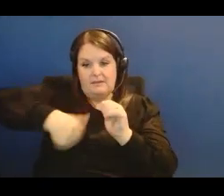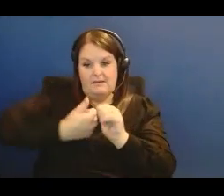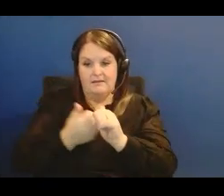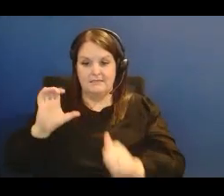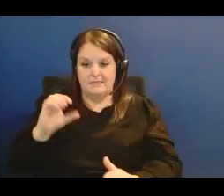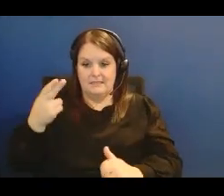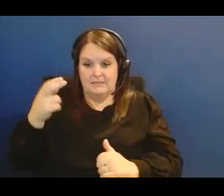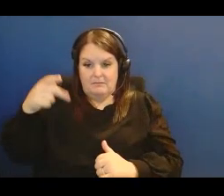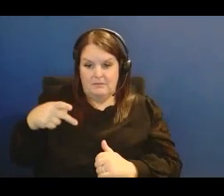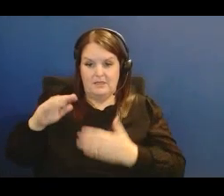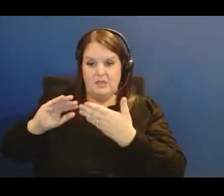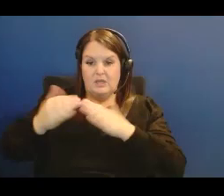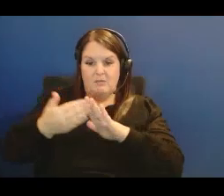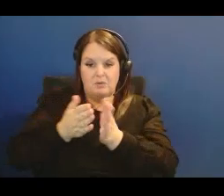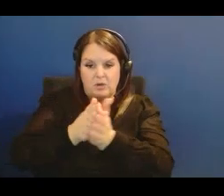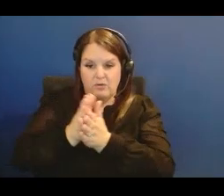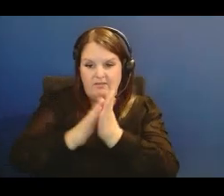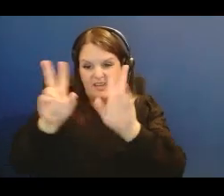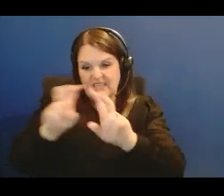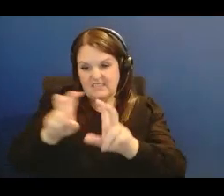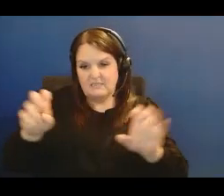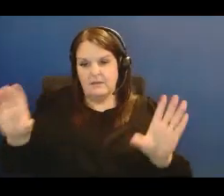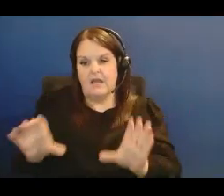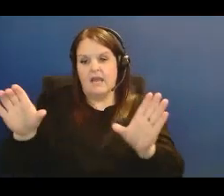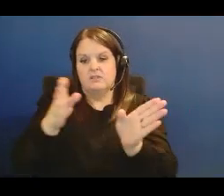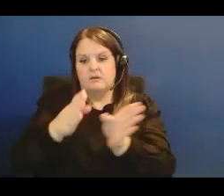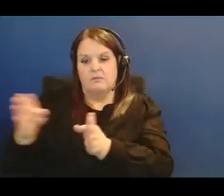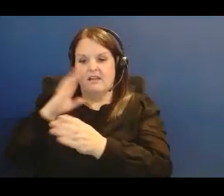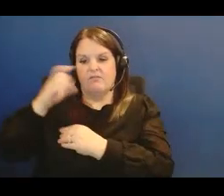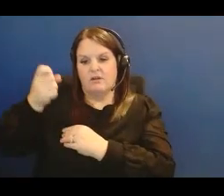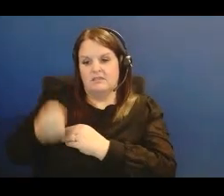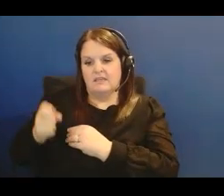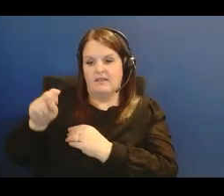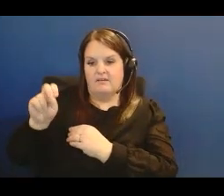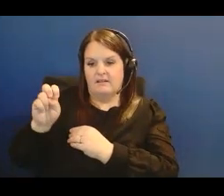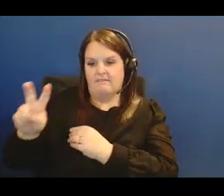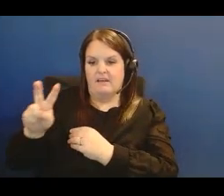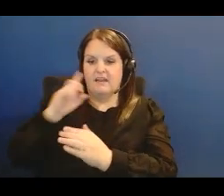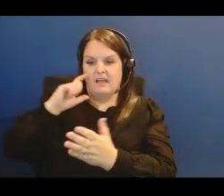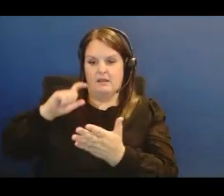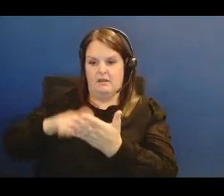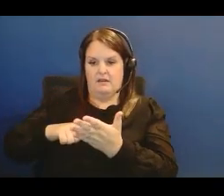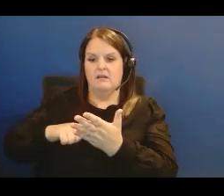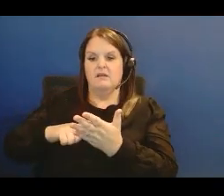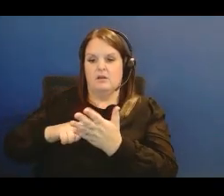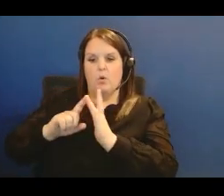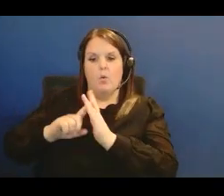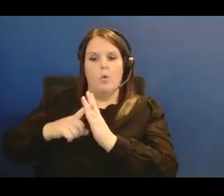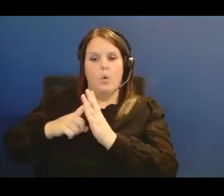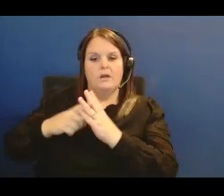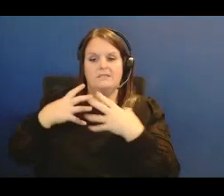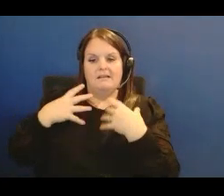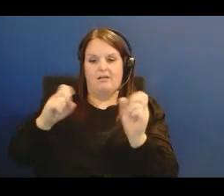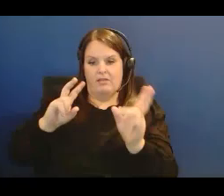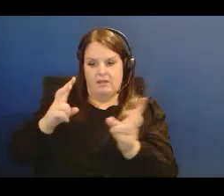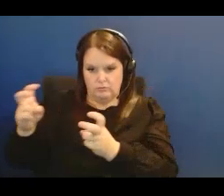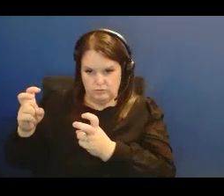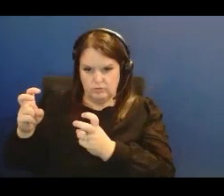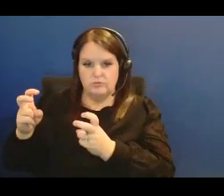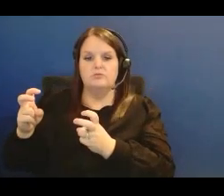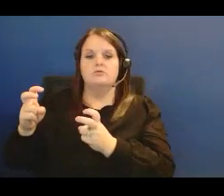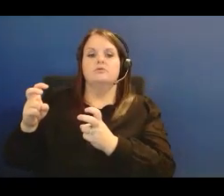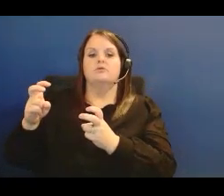the community-driven assessment and action plan for Southern Nevada. It identifies urgent health issues, community strengths, and